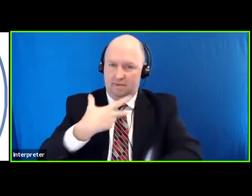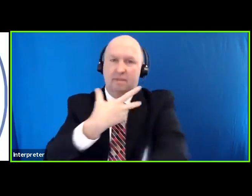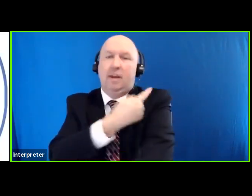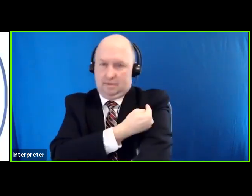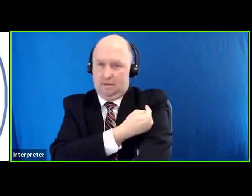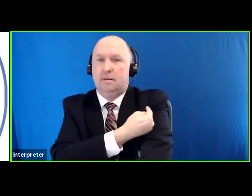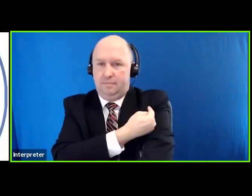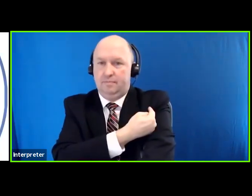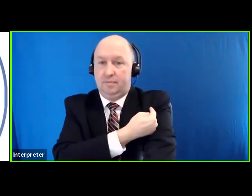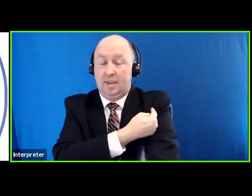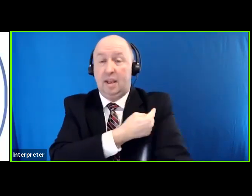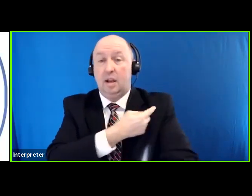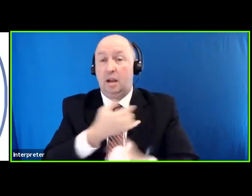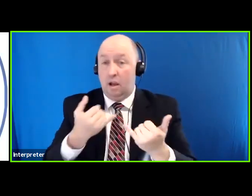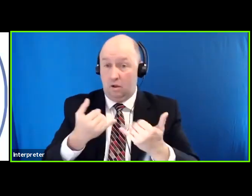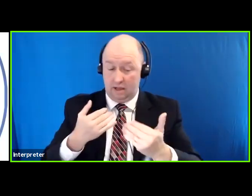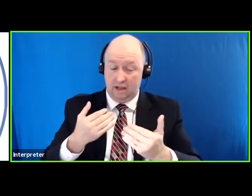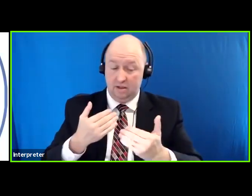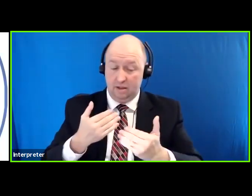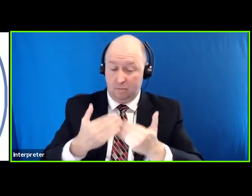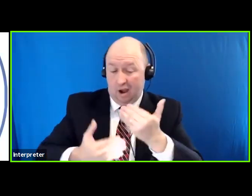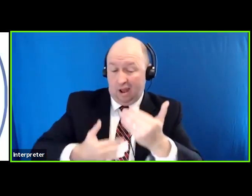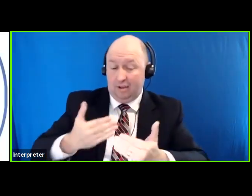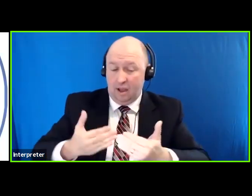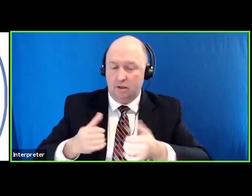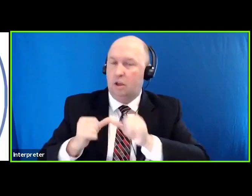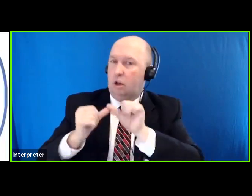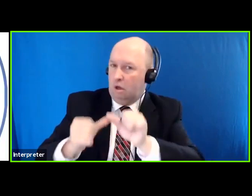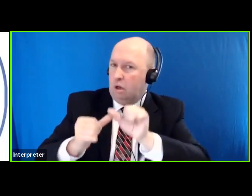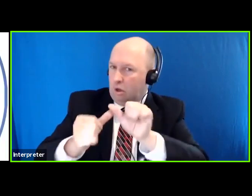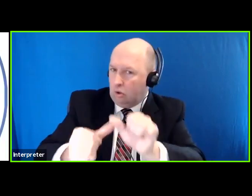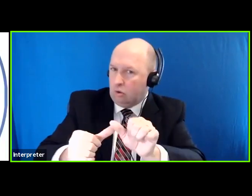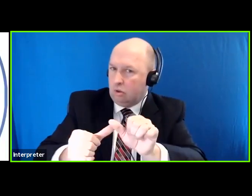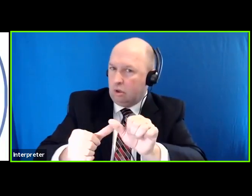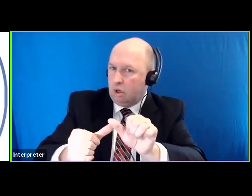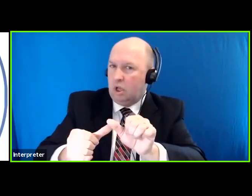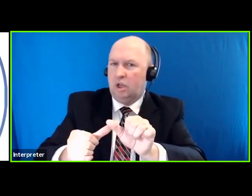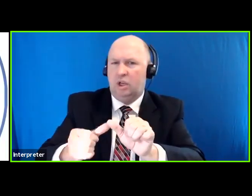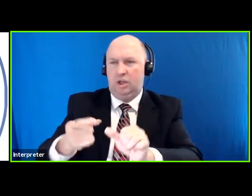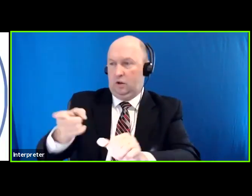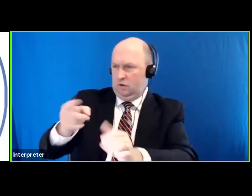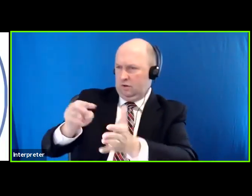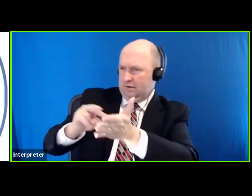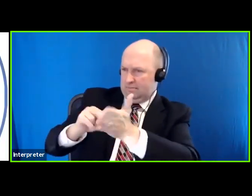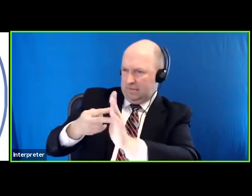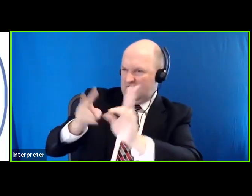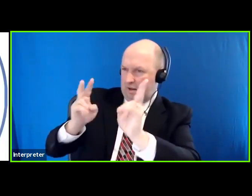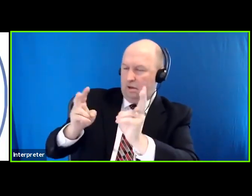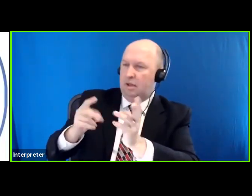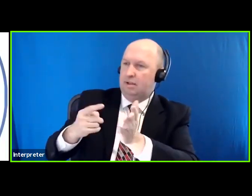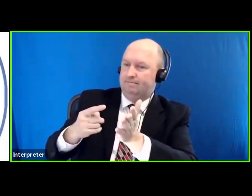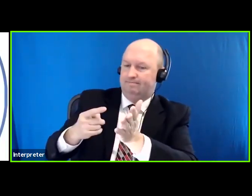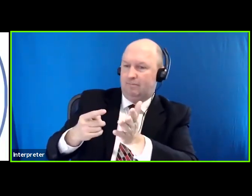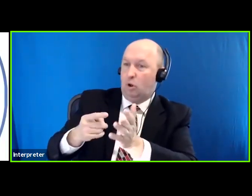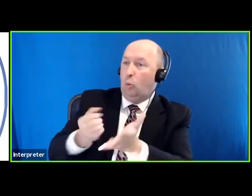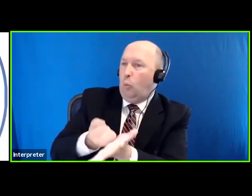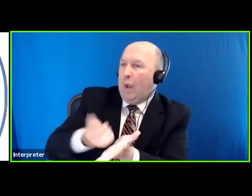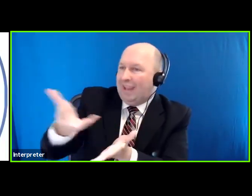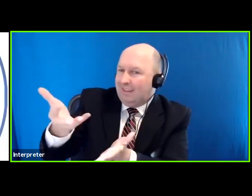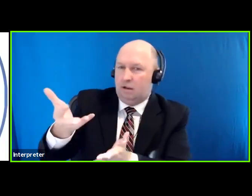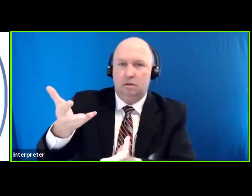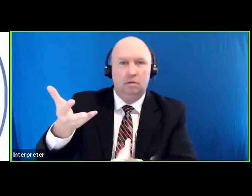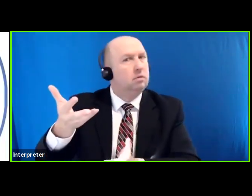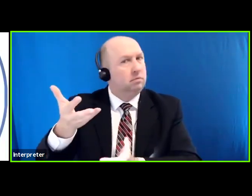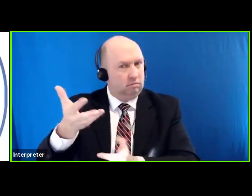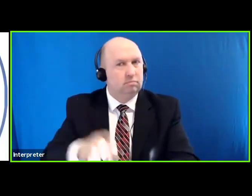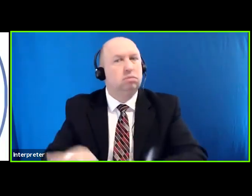And as we go through this process, you talked a little bit about waste. That is really important, and it goes